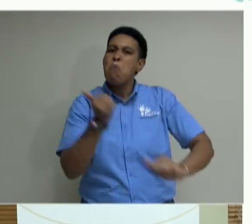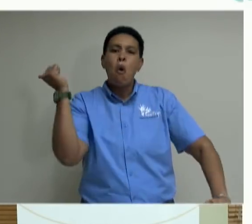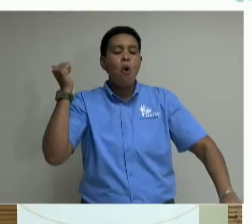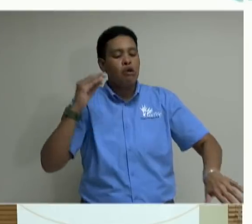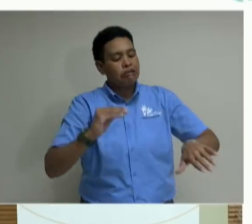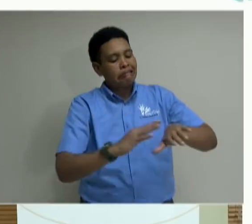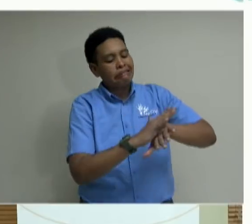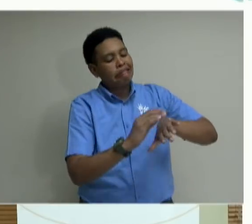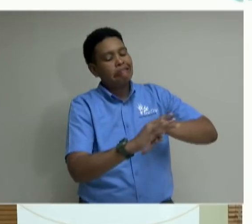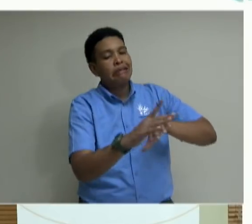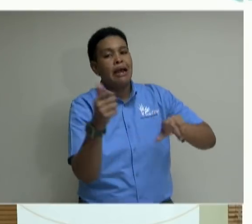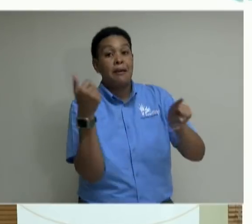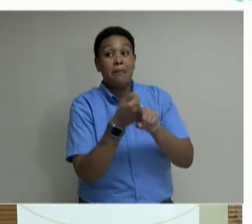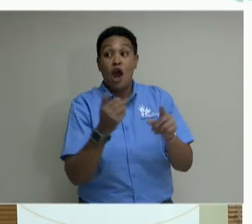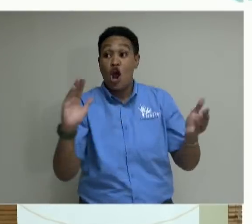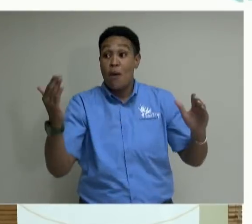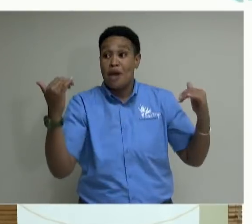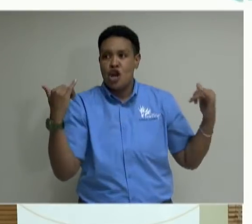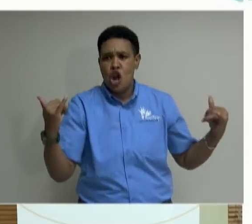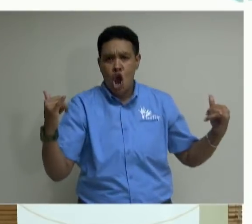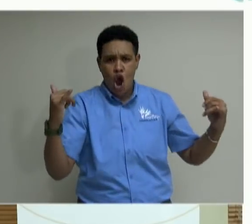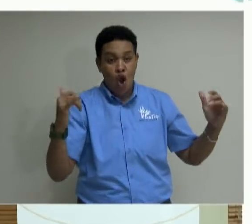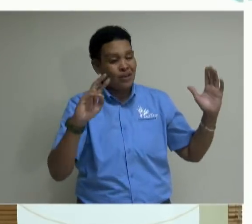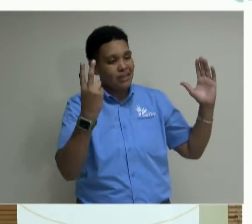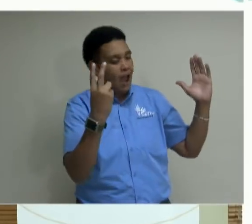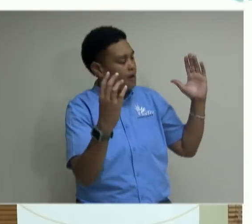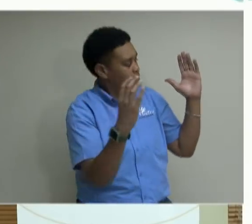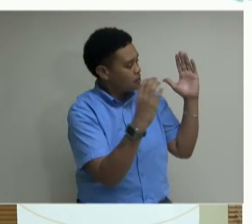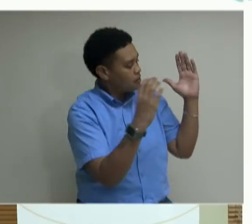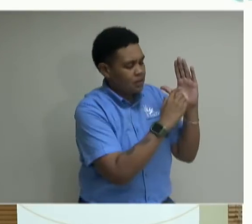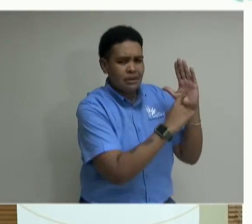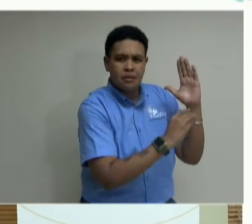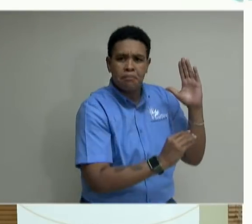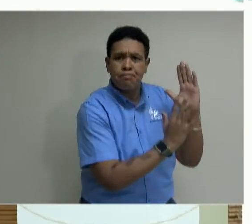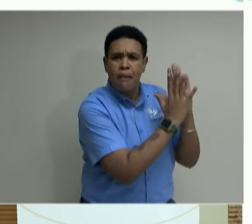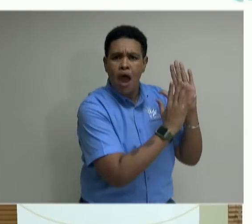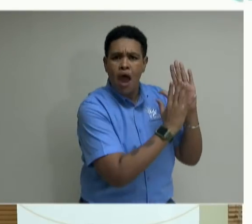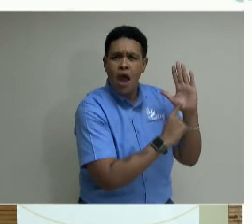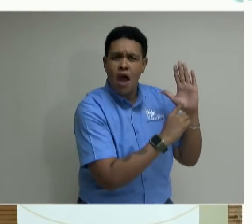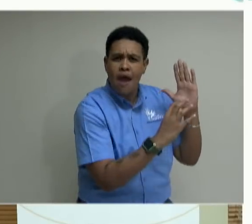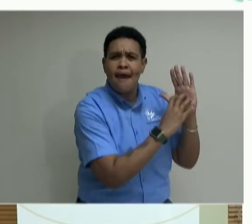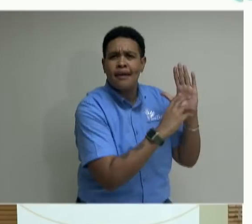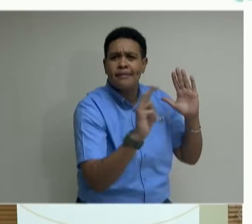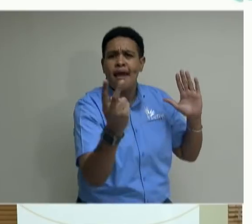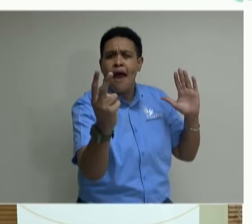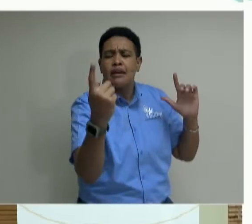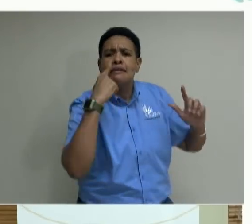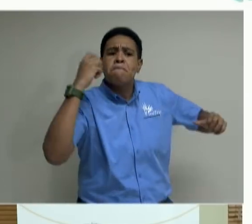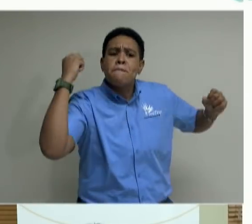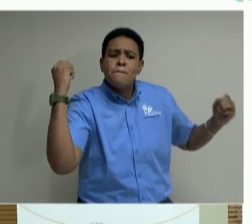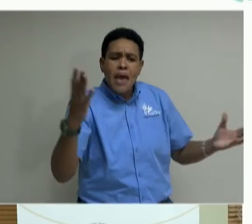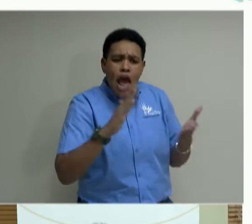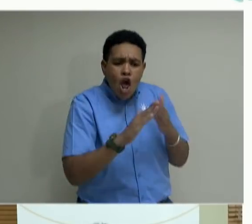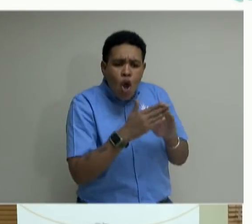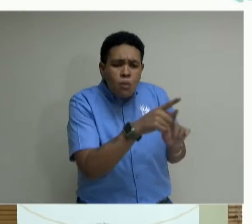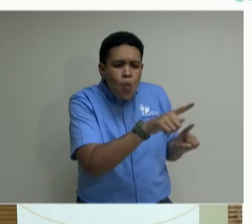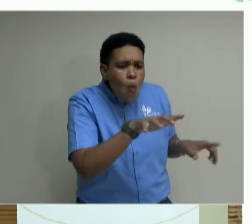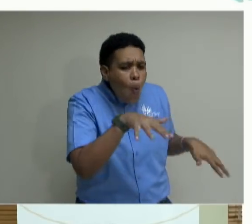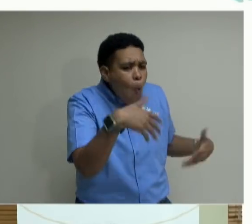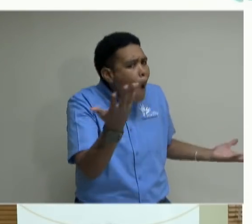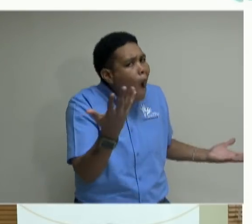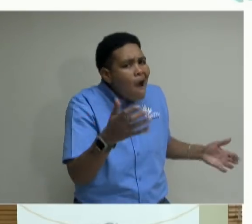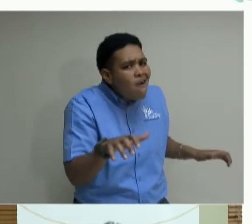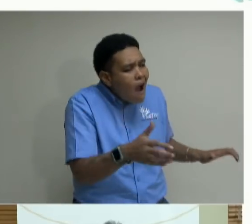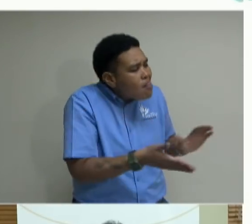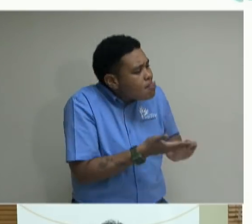now, which is the map, the lower map, where we see that many of these communities now would have no active